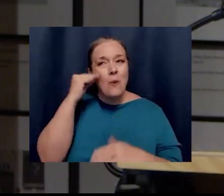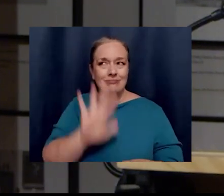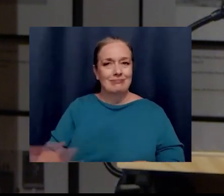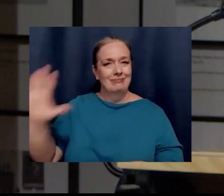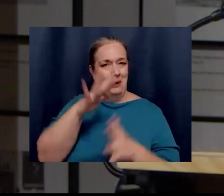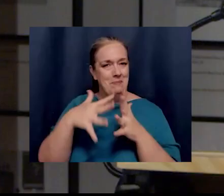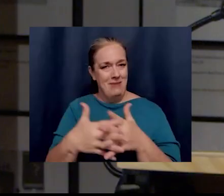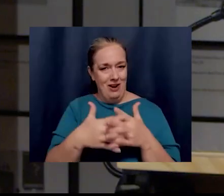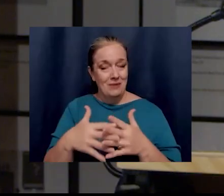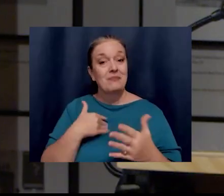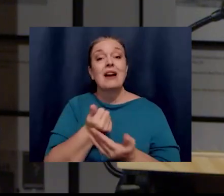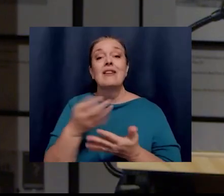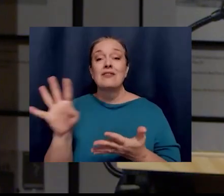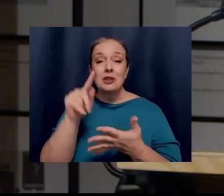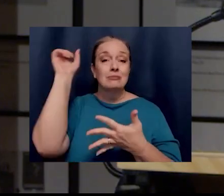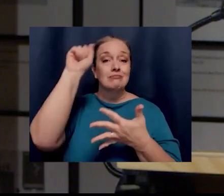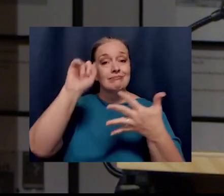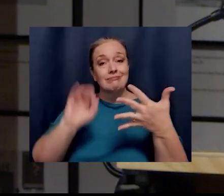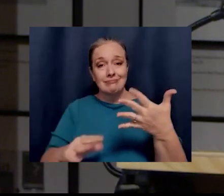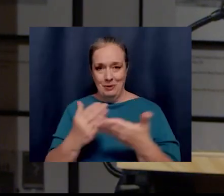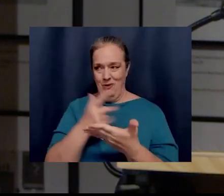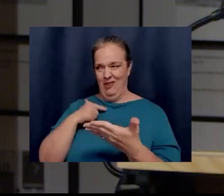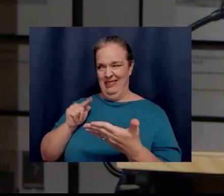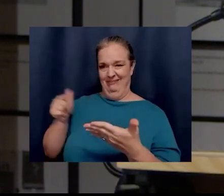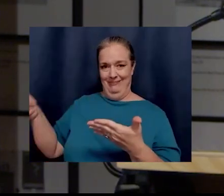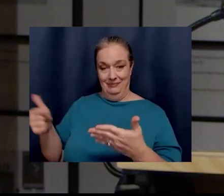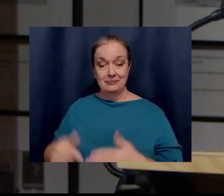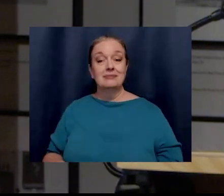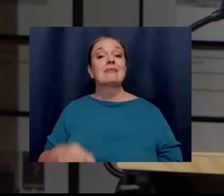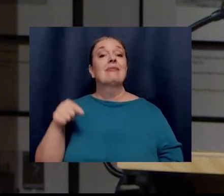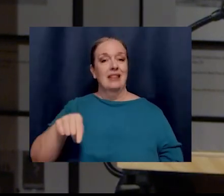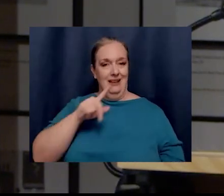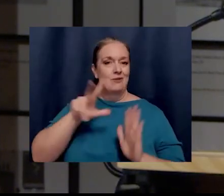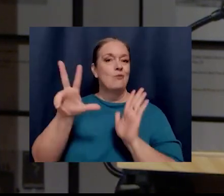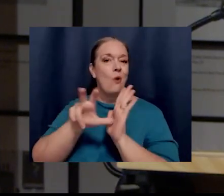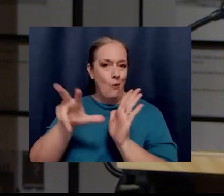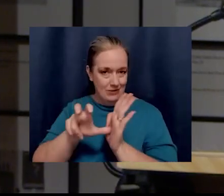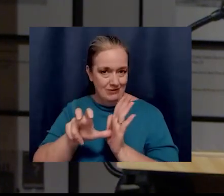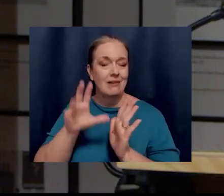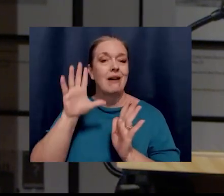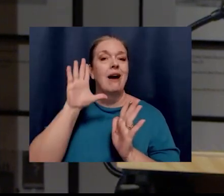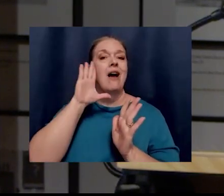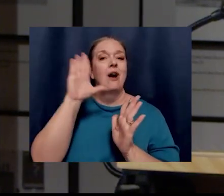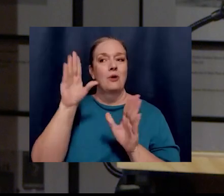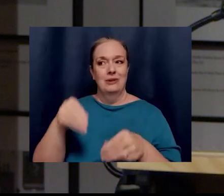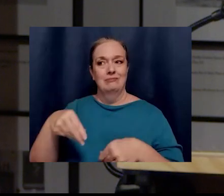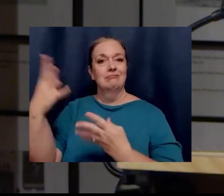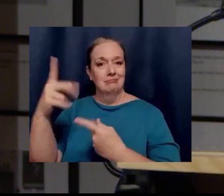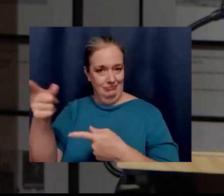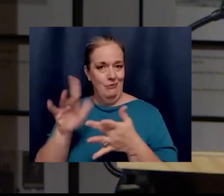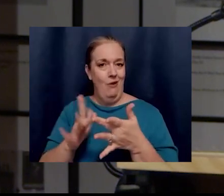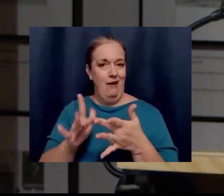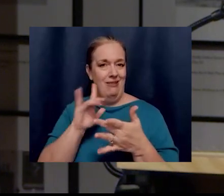a few housekeeping notes before I pass the mic to Valerie. This event is being recorded and will be made available online in the coming